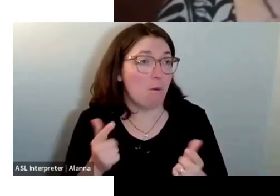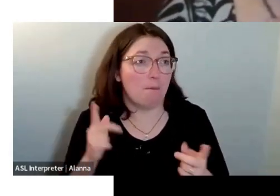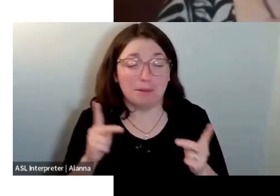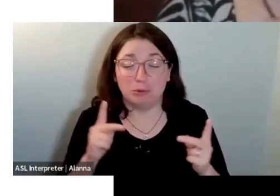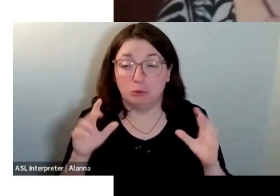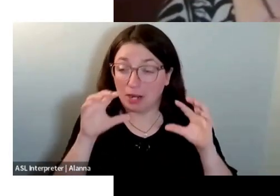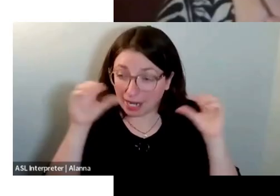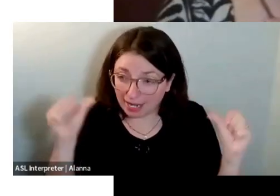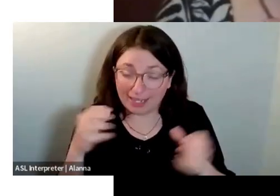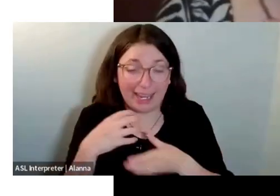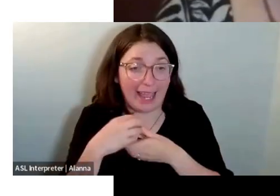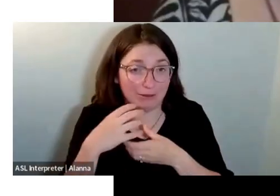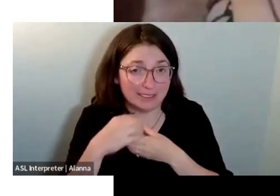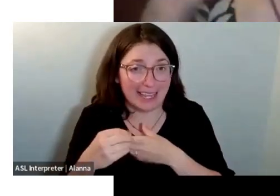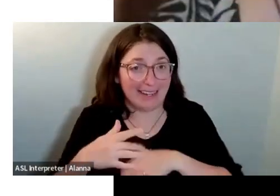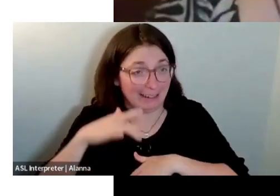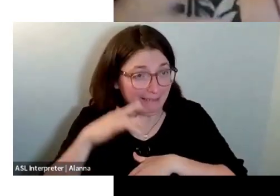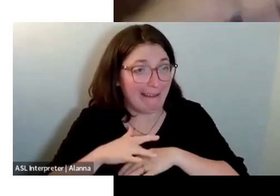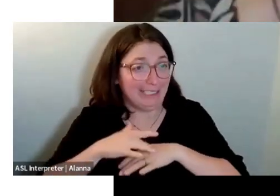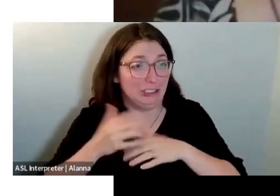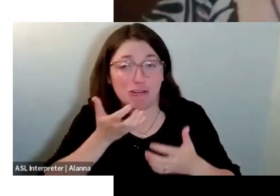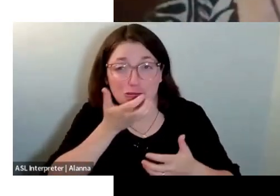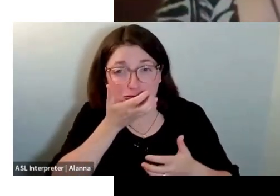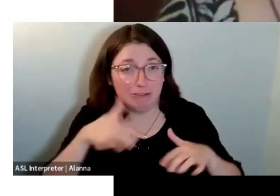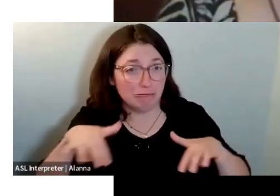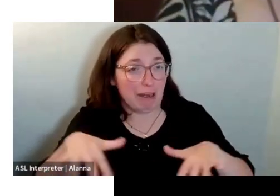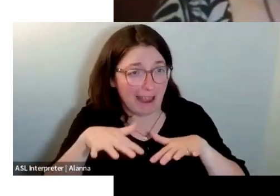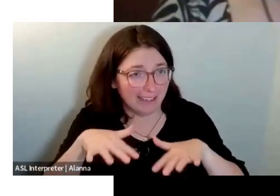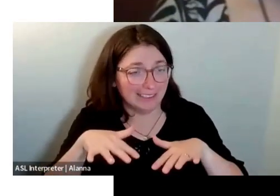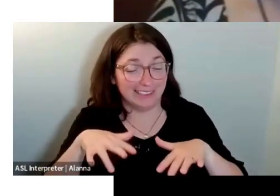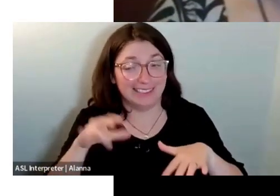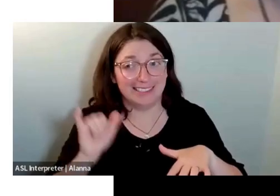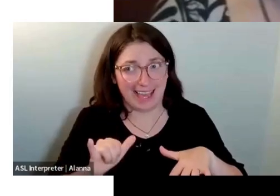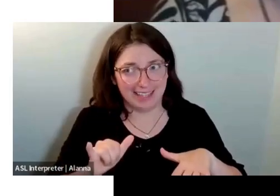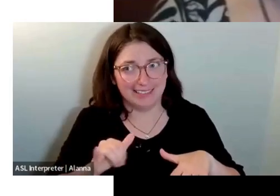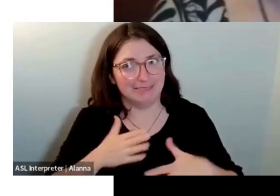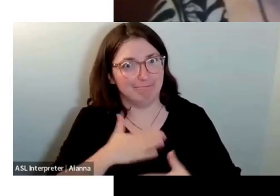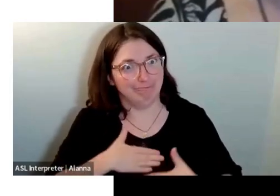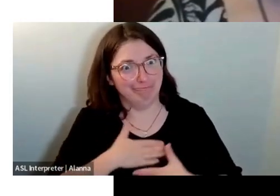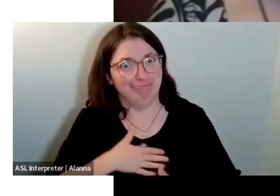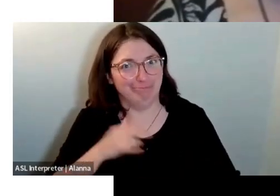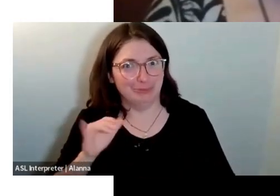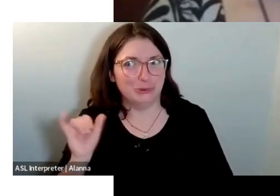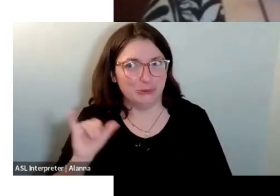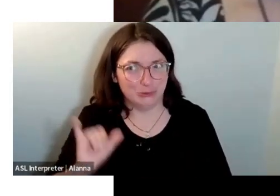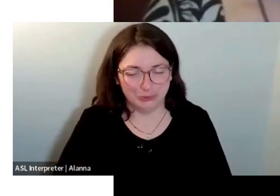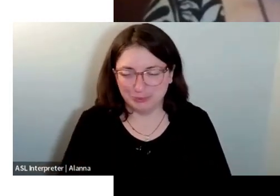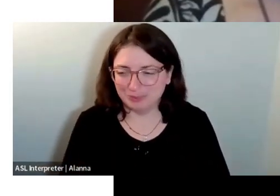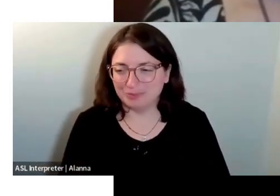is also very pleasurable and embodying. All right, Mhm. let's see.